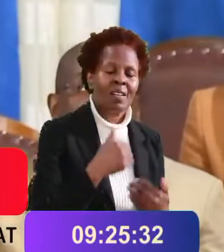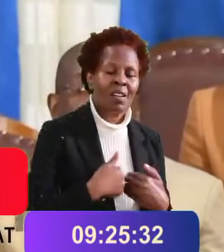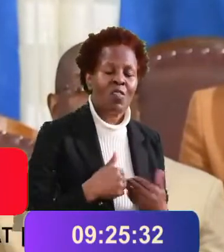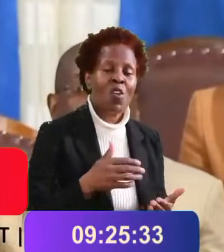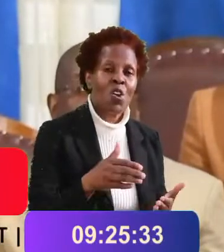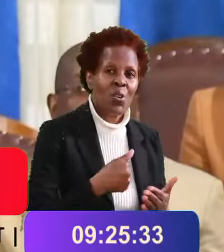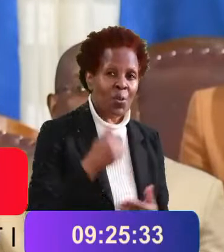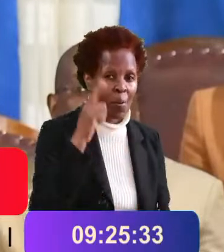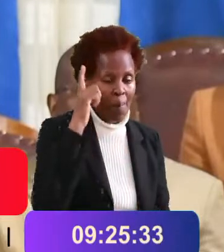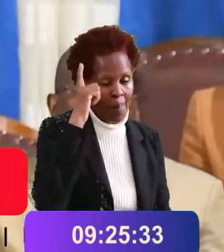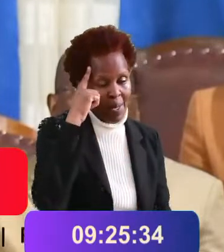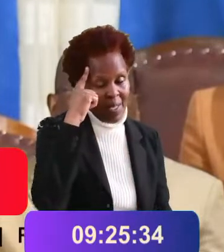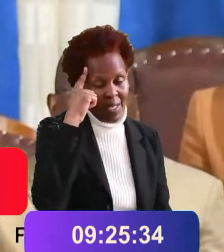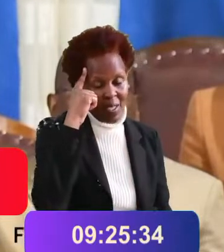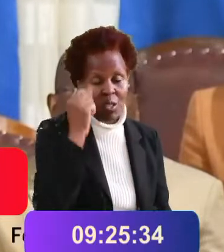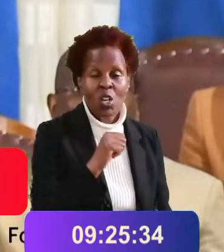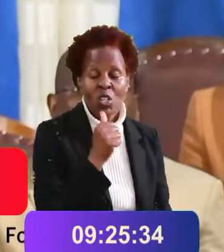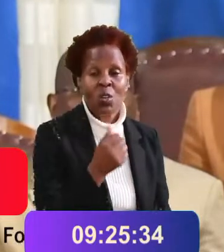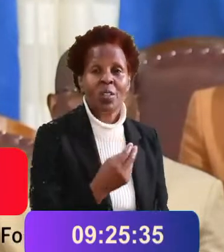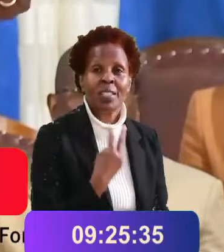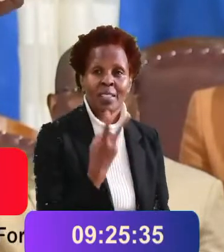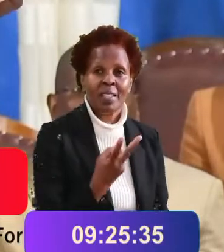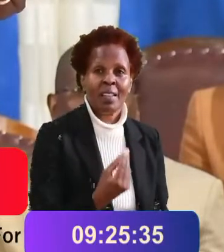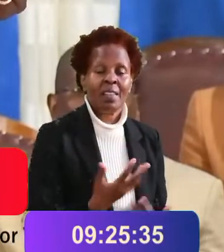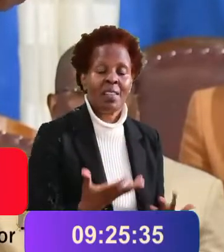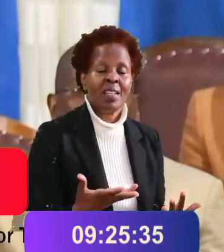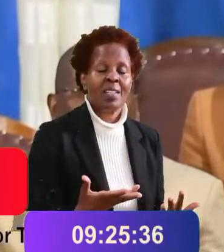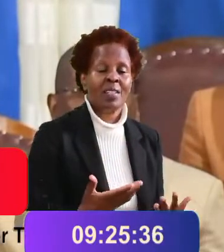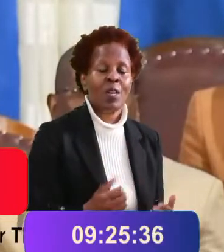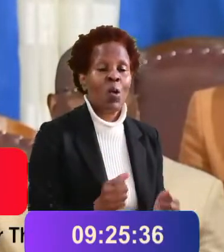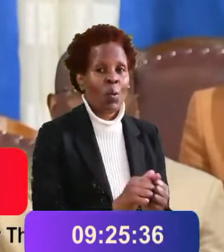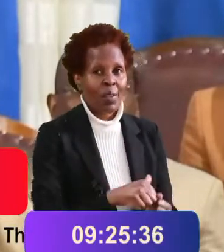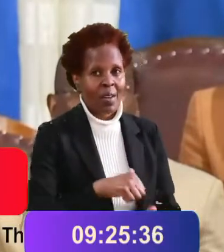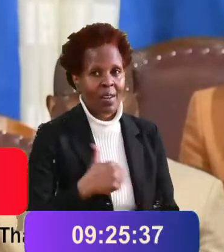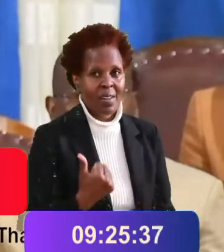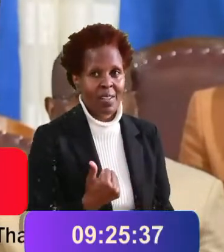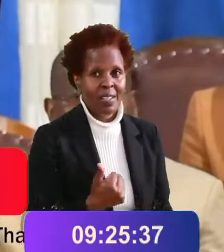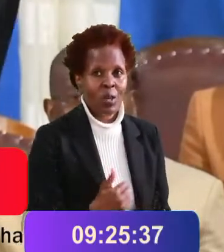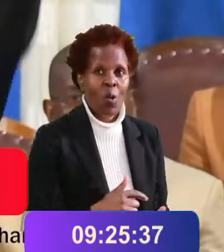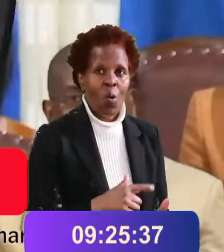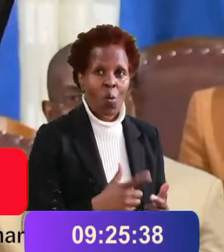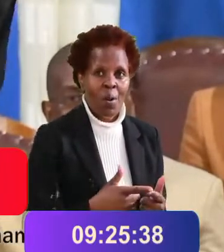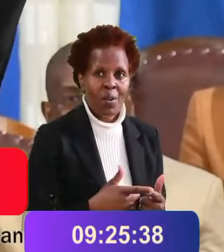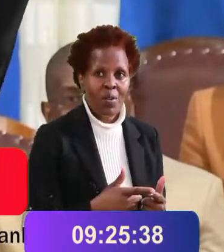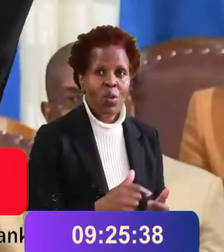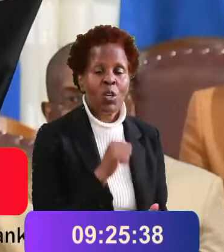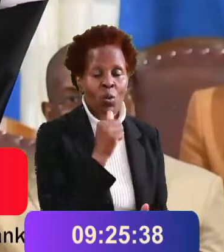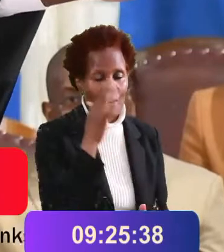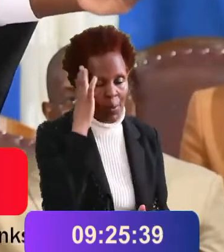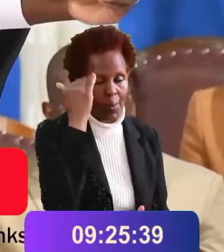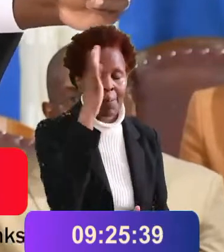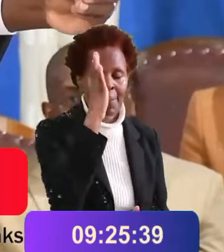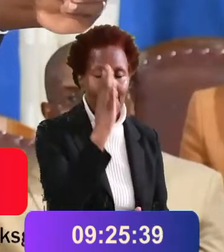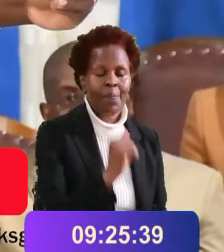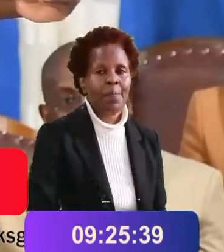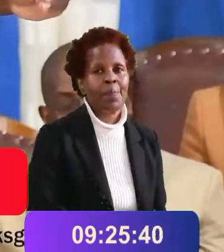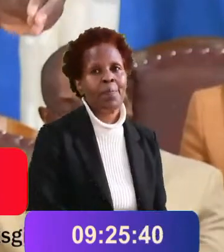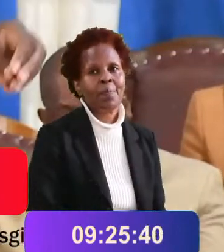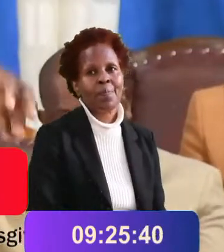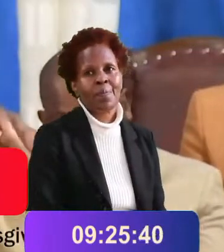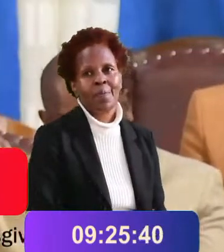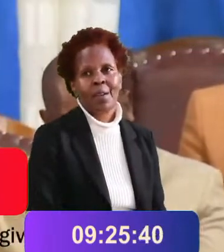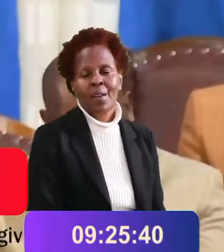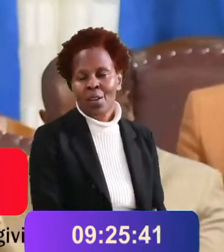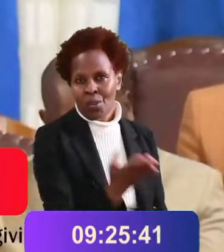you will not see the same circumstance the same way as you did when you did not know God. Sisters